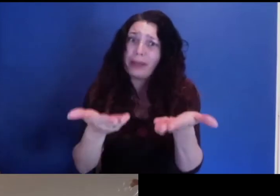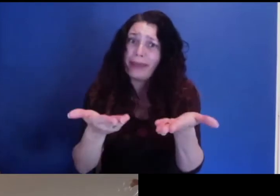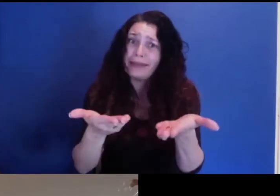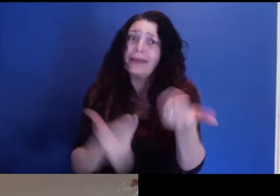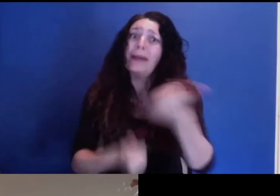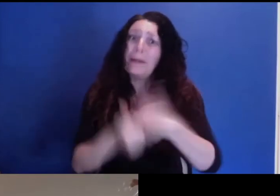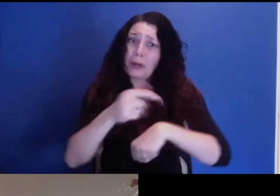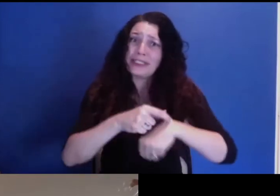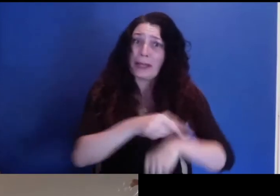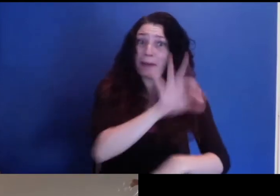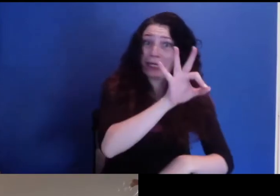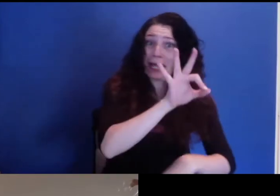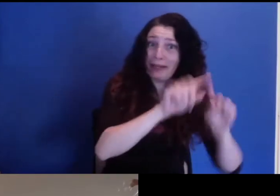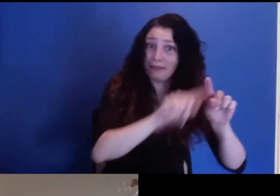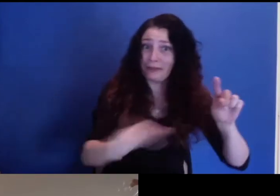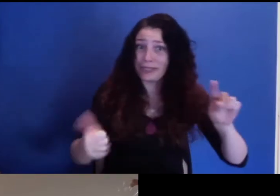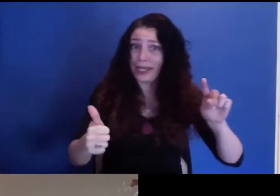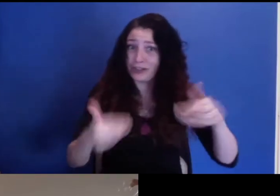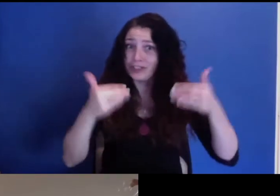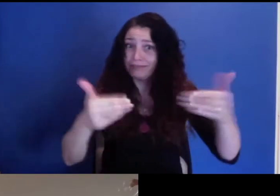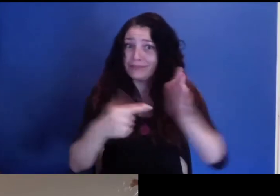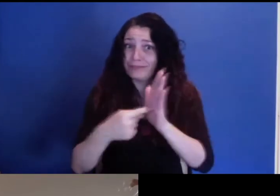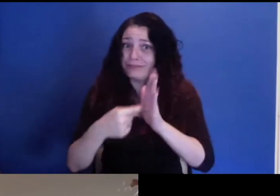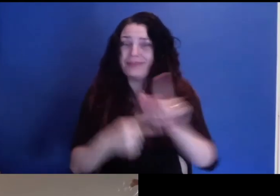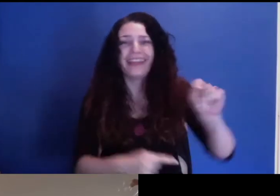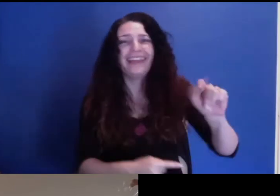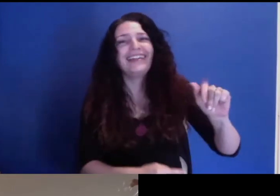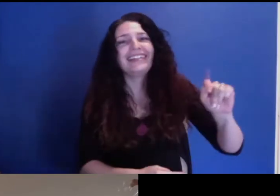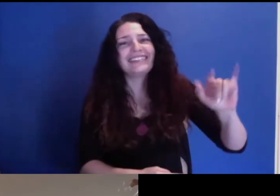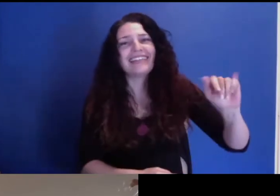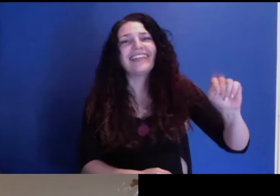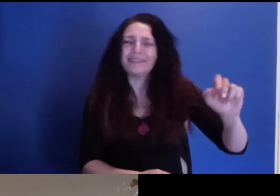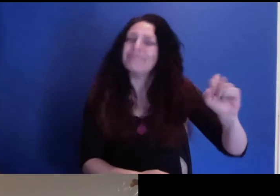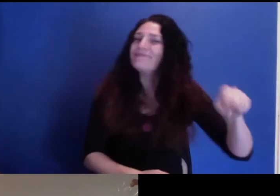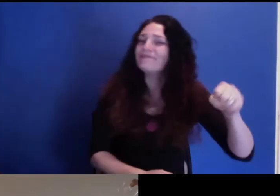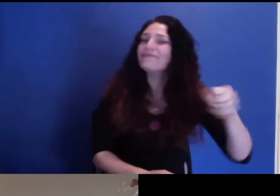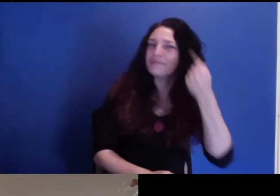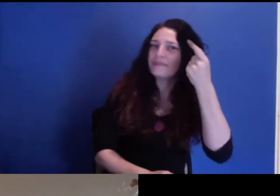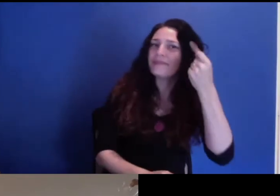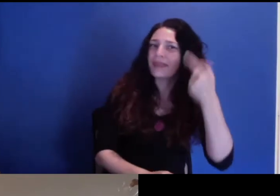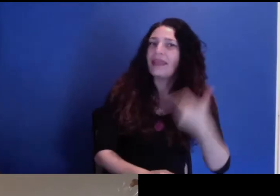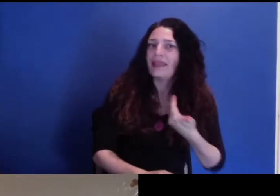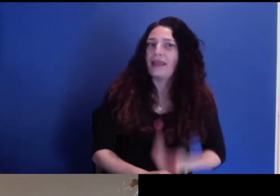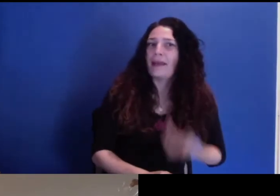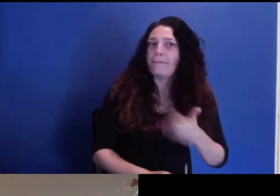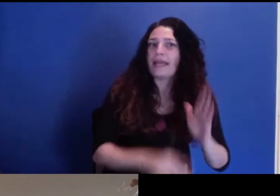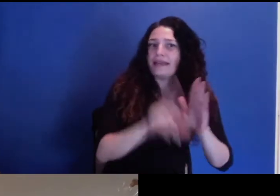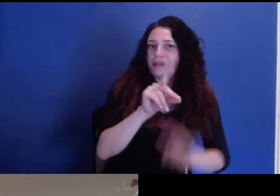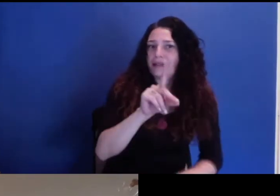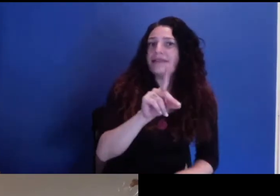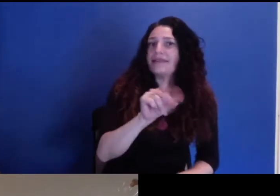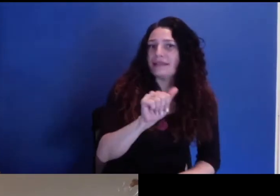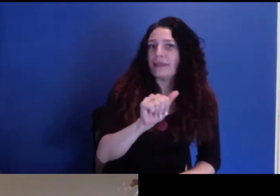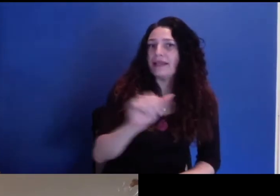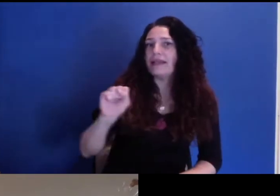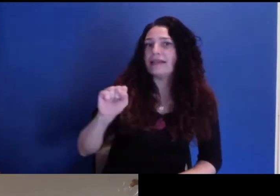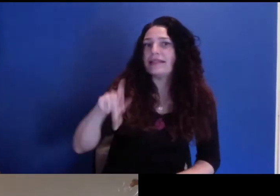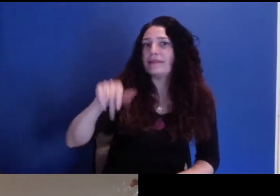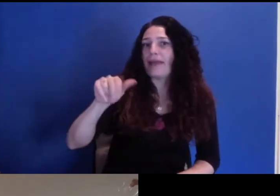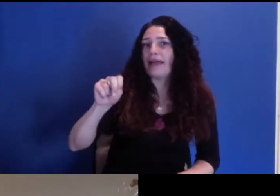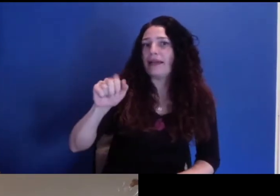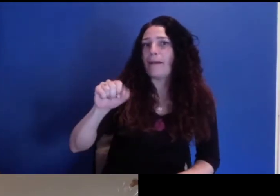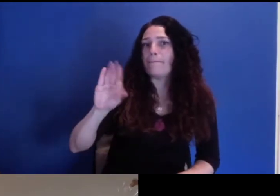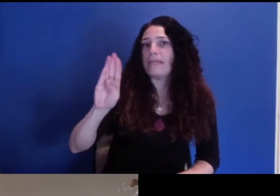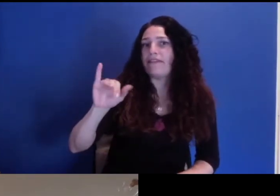anyone. Yeah, I definitely feel you on that. Being born with my disability, spina bifida, which sometimes people see kind of